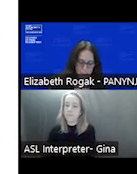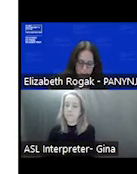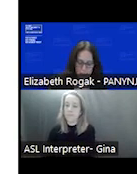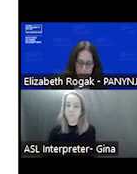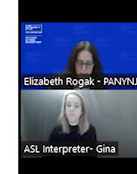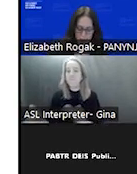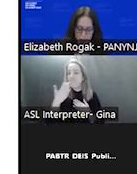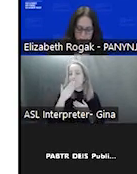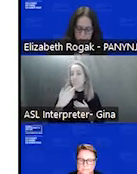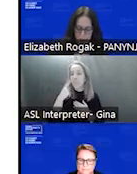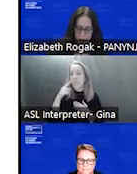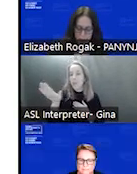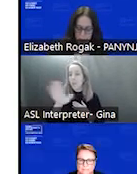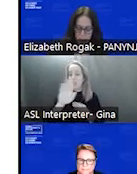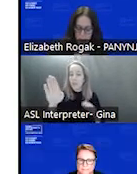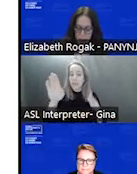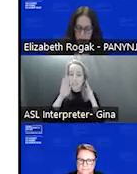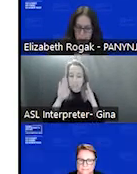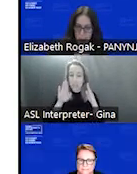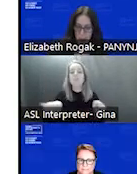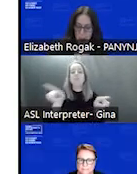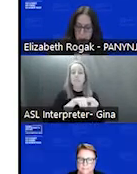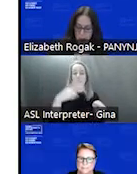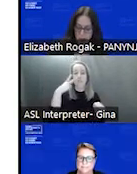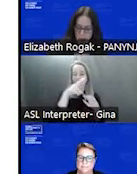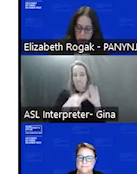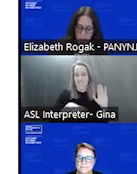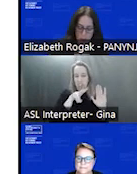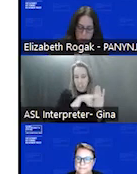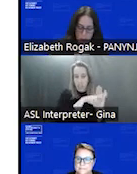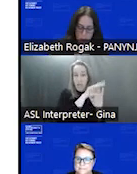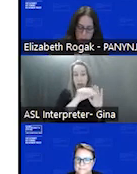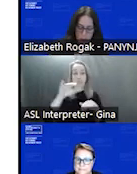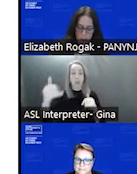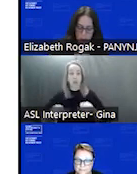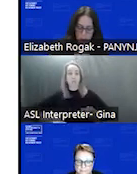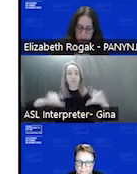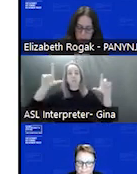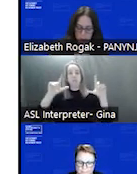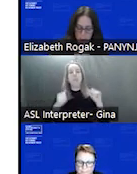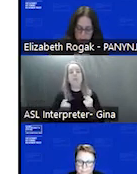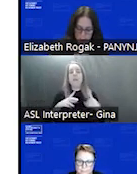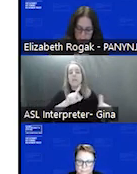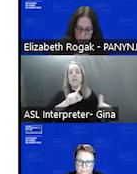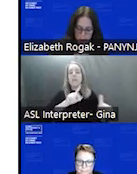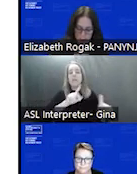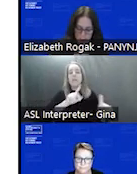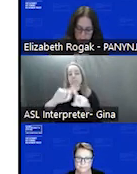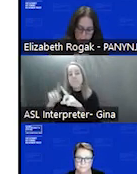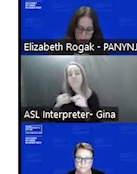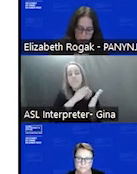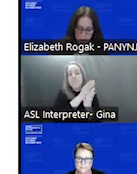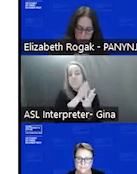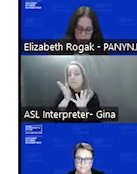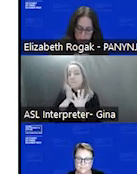Thank you for your attention. As stated in the video presentation and on the screen, there are a number of ways that you can comment on the project.